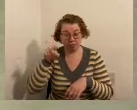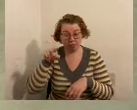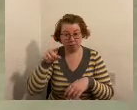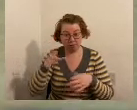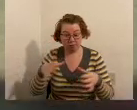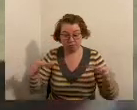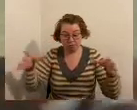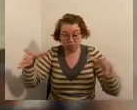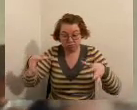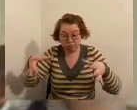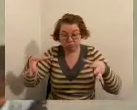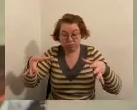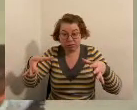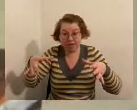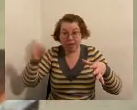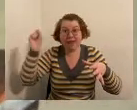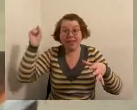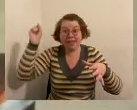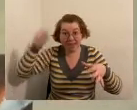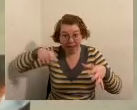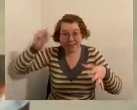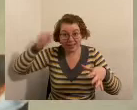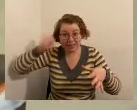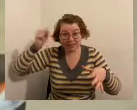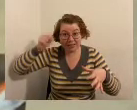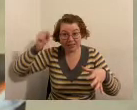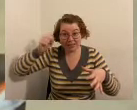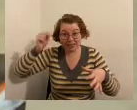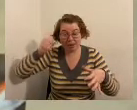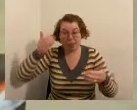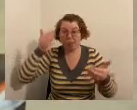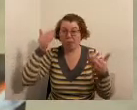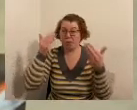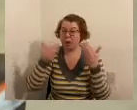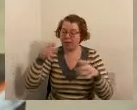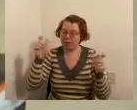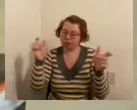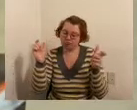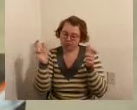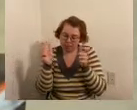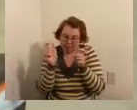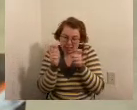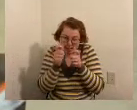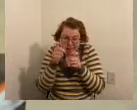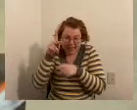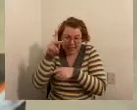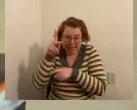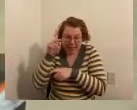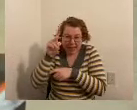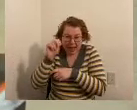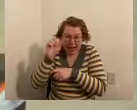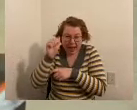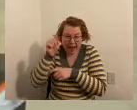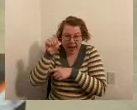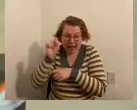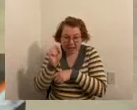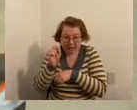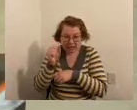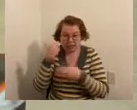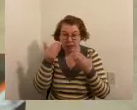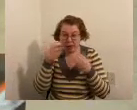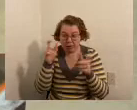The answer is yes. There are probably little gnats and there are probably